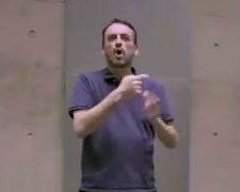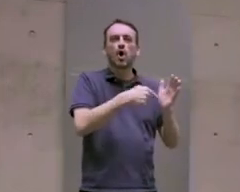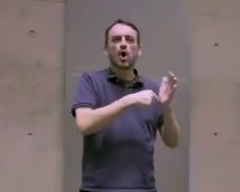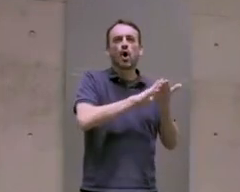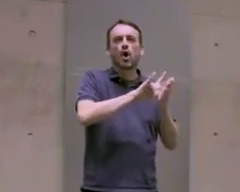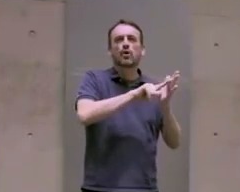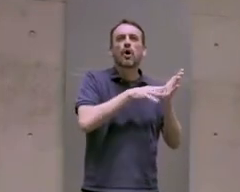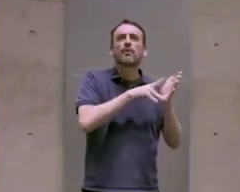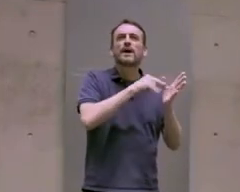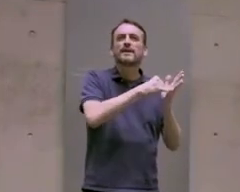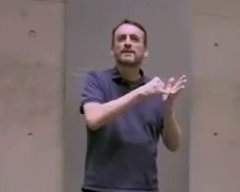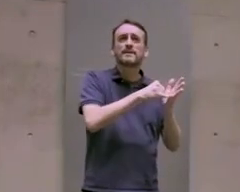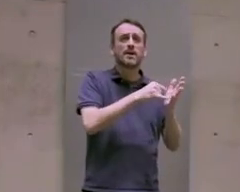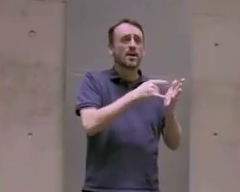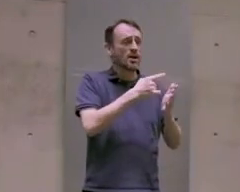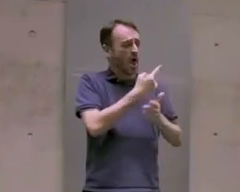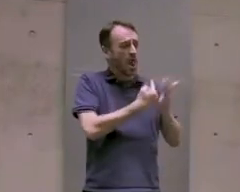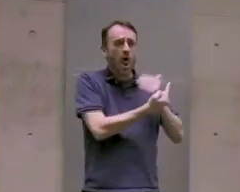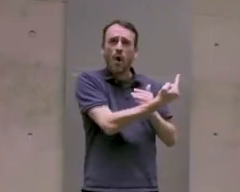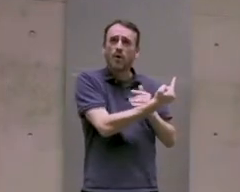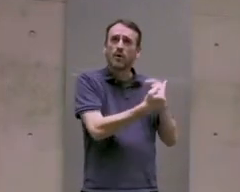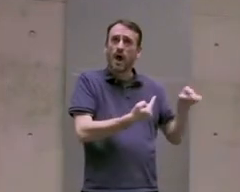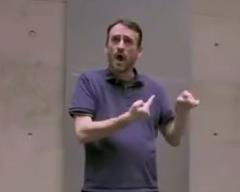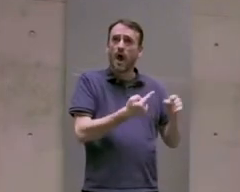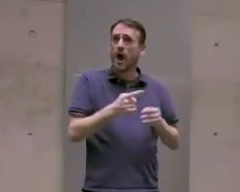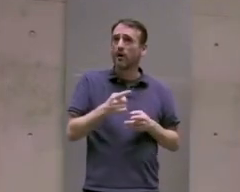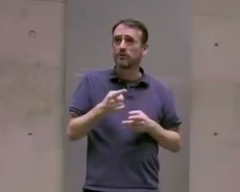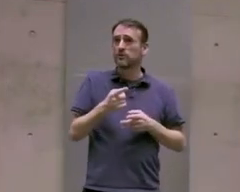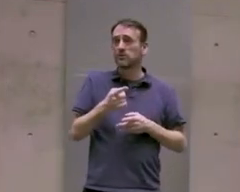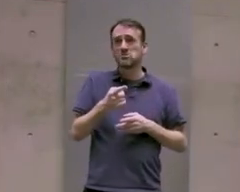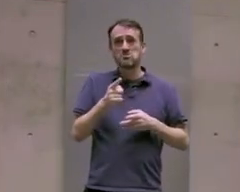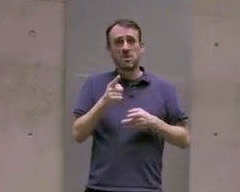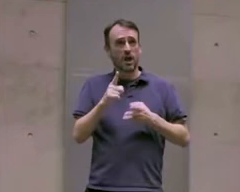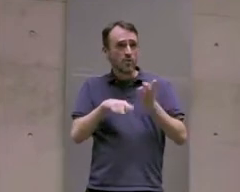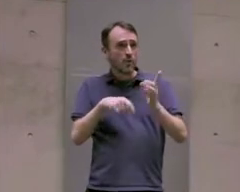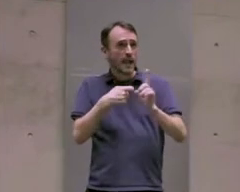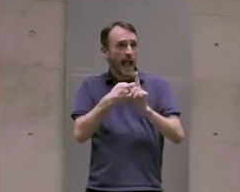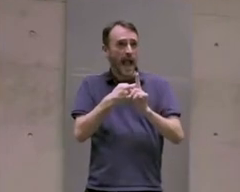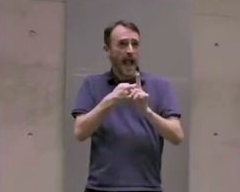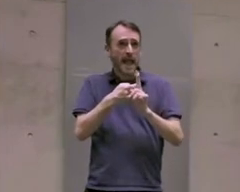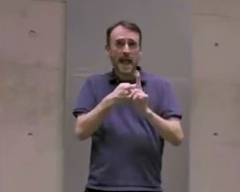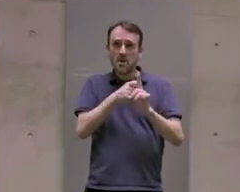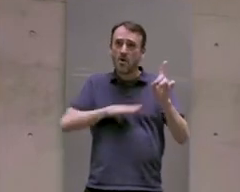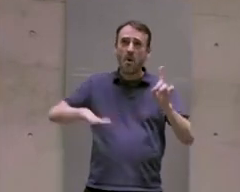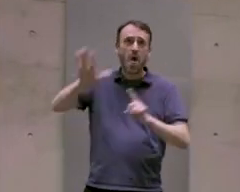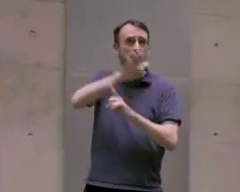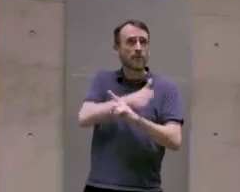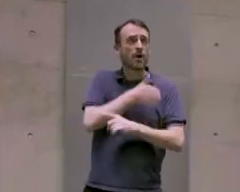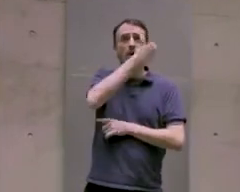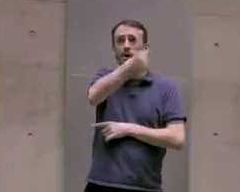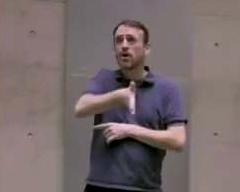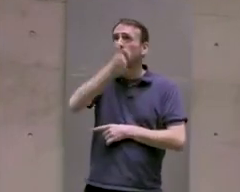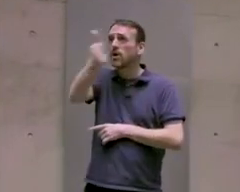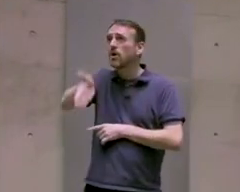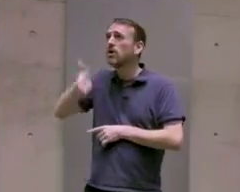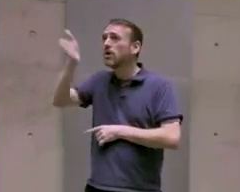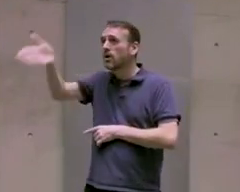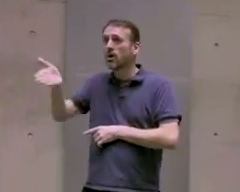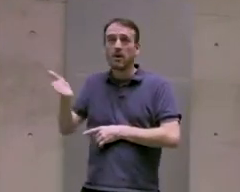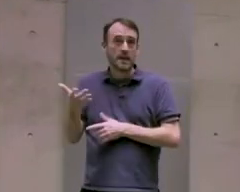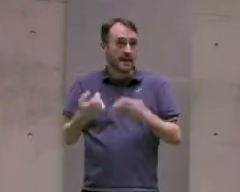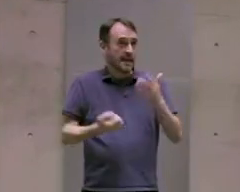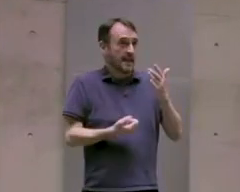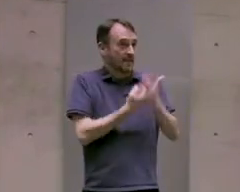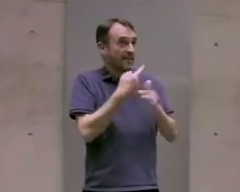was going around the country with my PC under my arm, taking it to events like this, and it started to just pick up